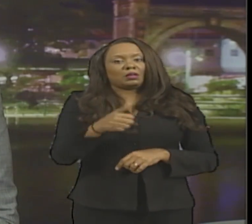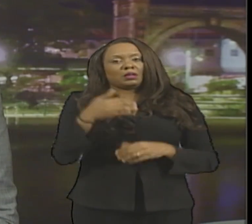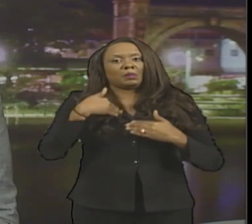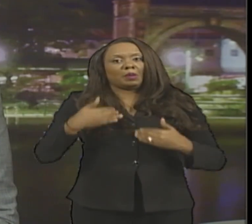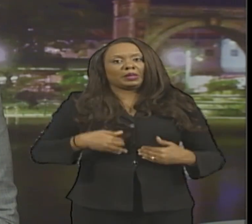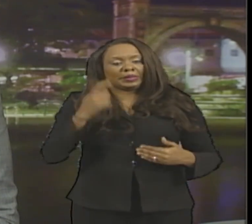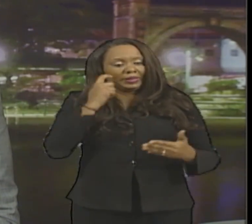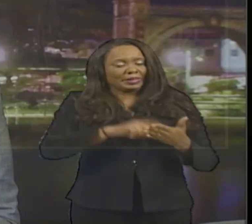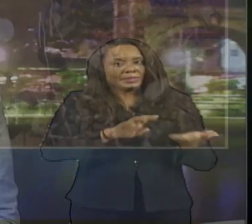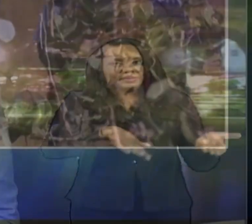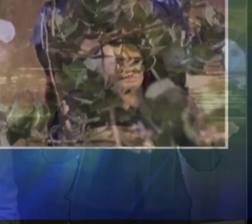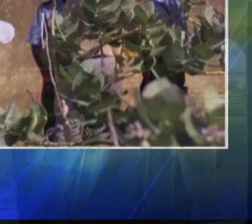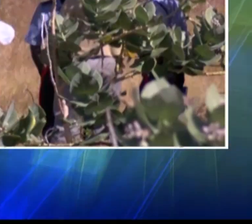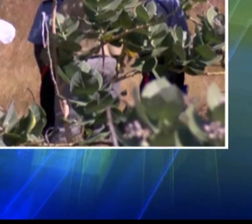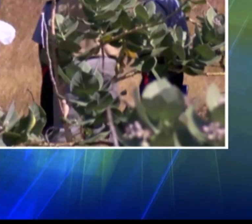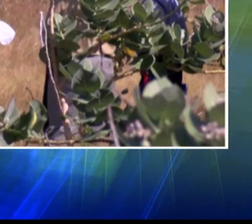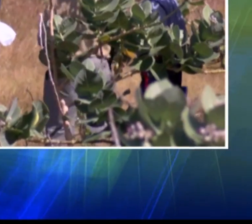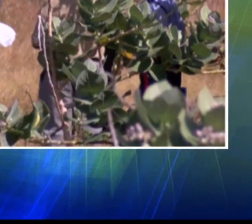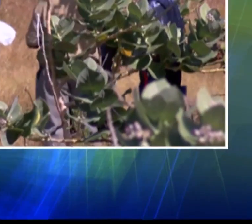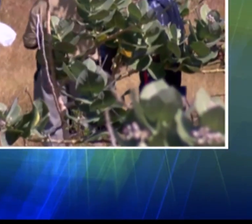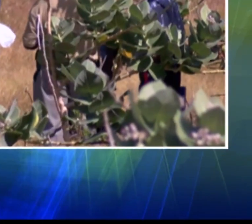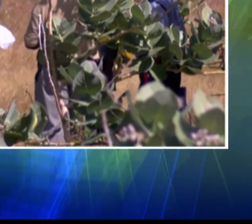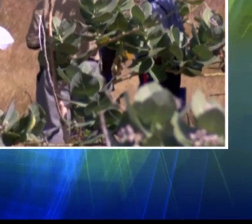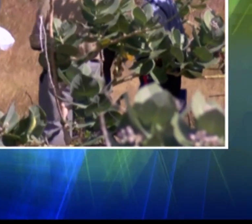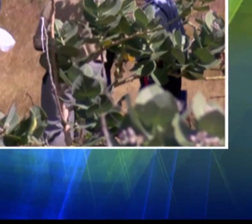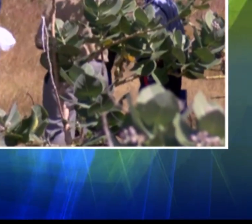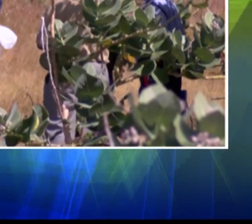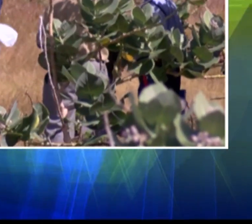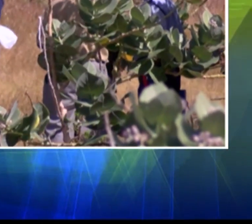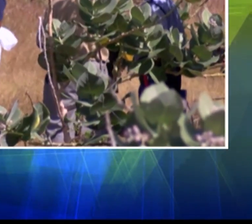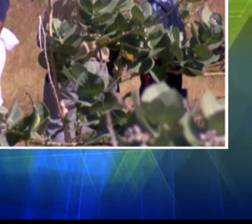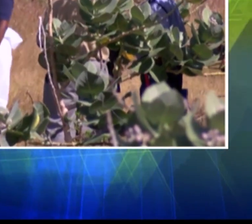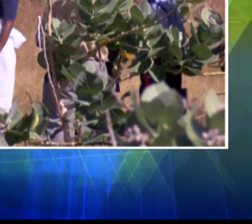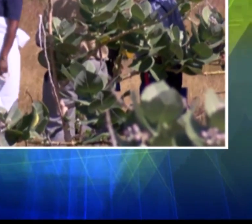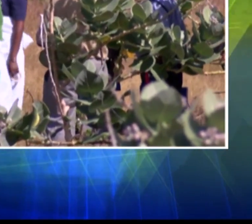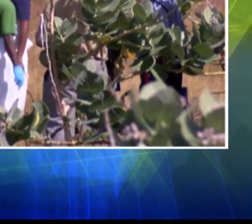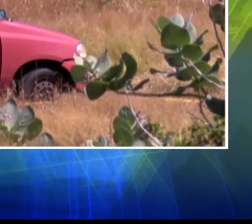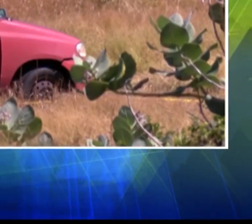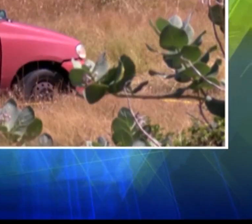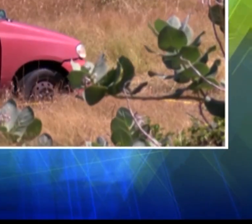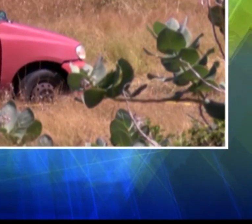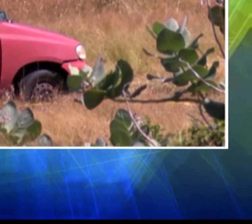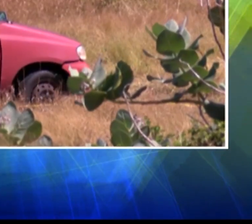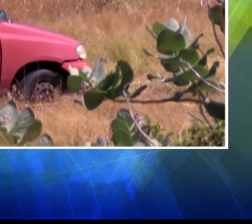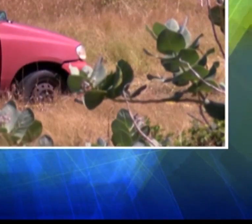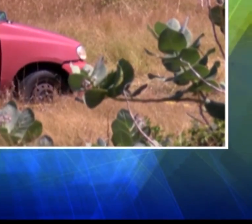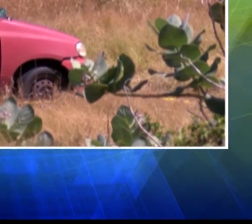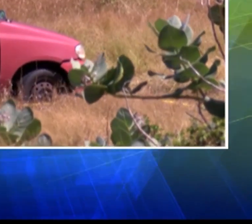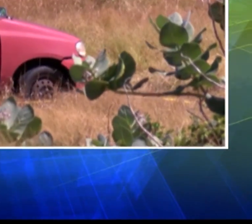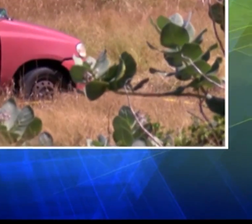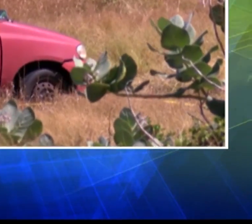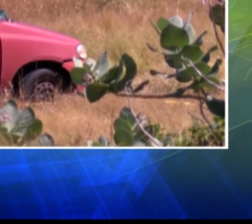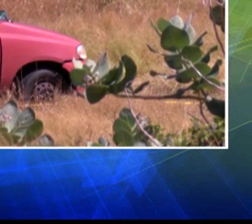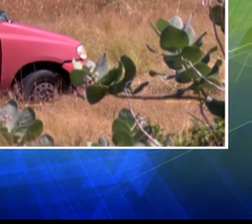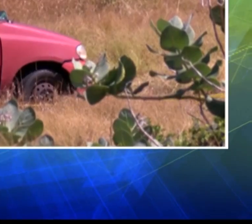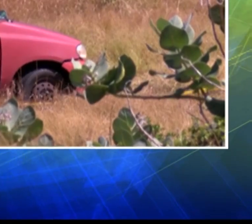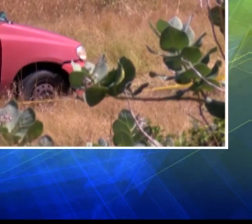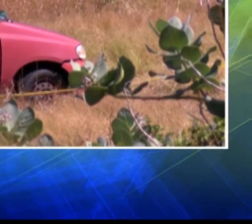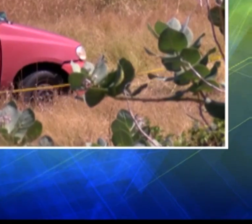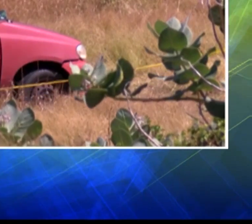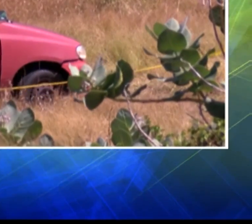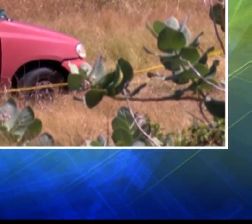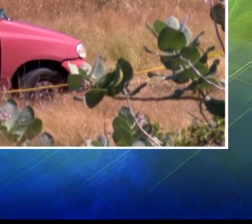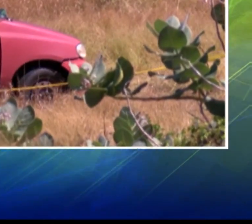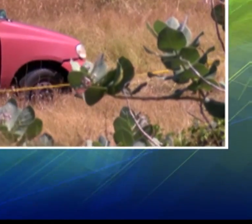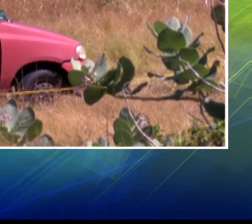discovered on Monday and the other yesterday morning. Police believe that the woman whose body was discovered at Northumberland yesterday could be